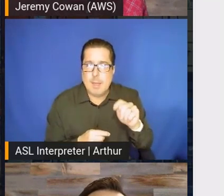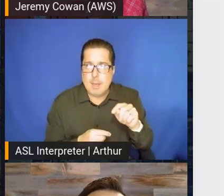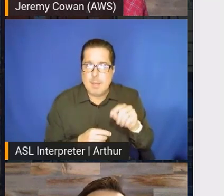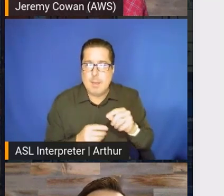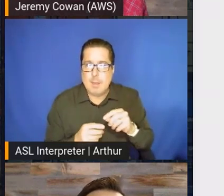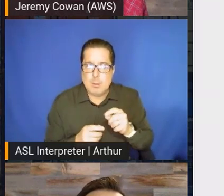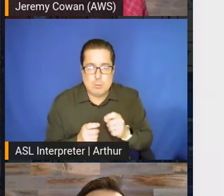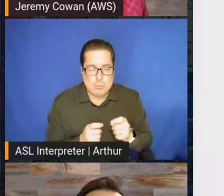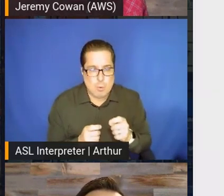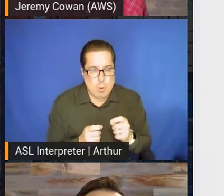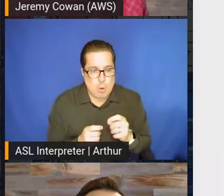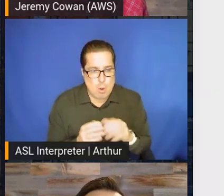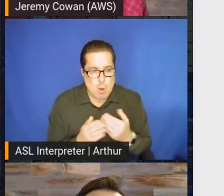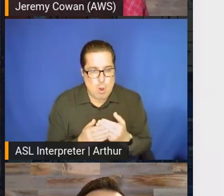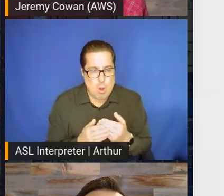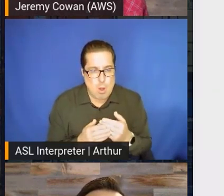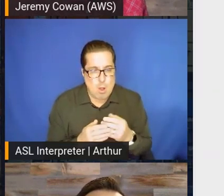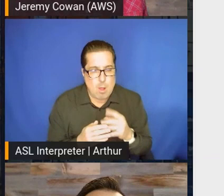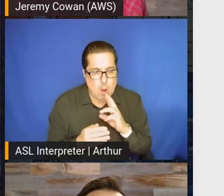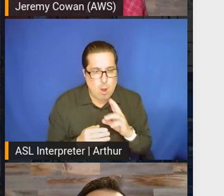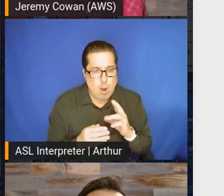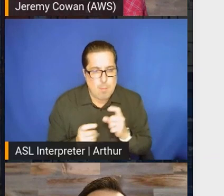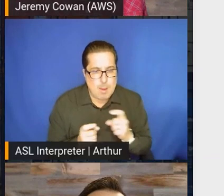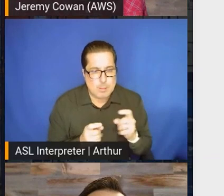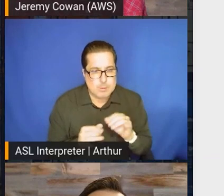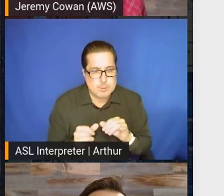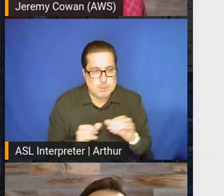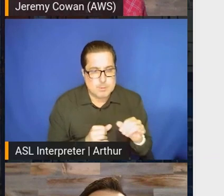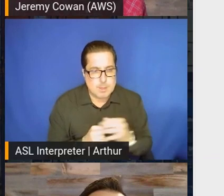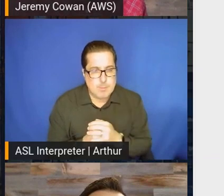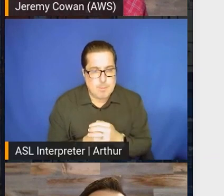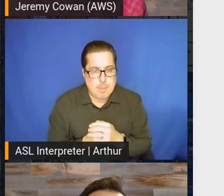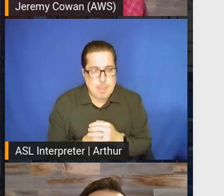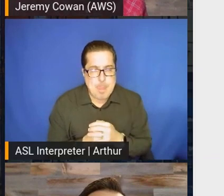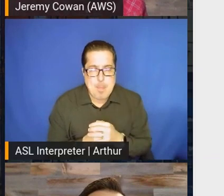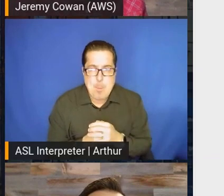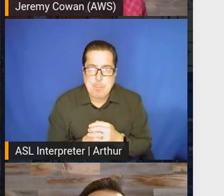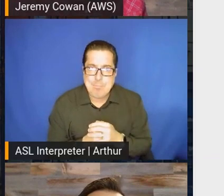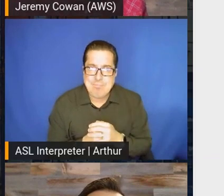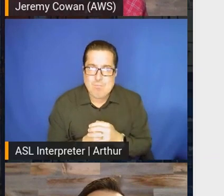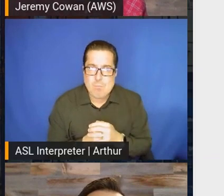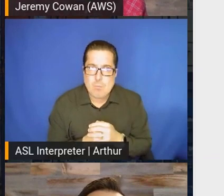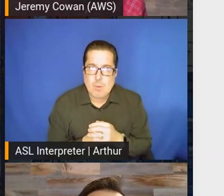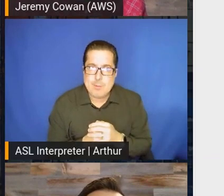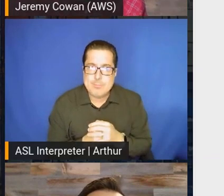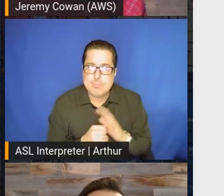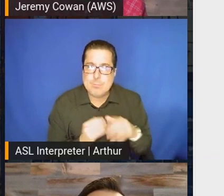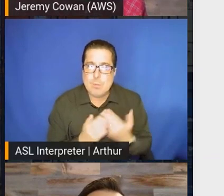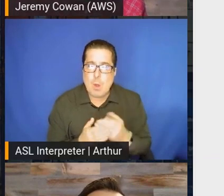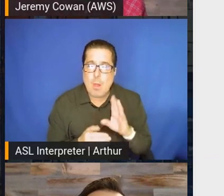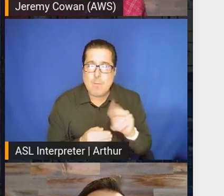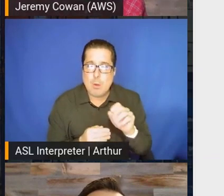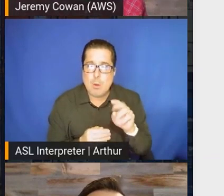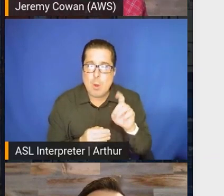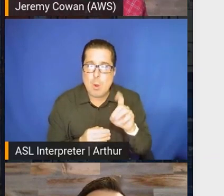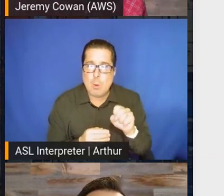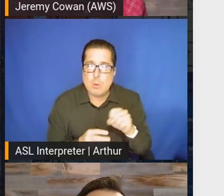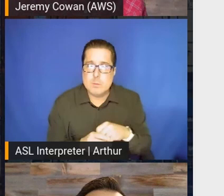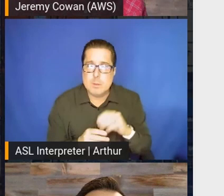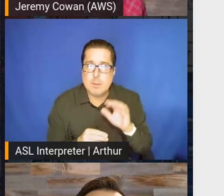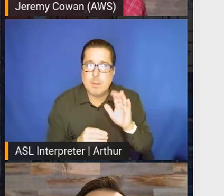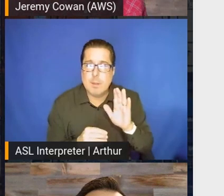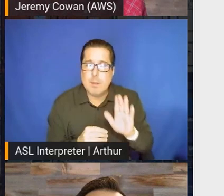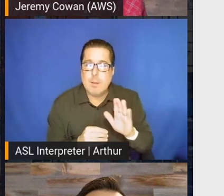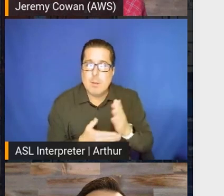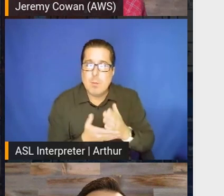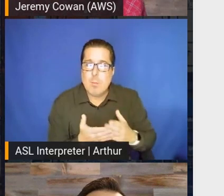its own managed VPC. And then there is the data plane, which is all of your nodes in the pod, which run